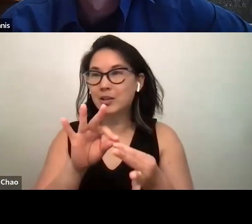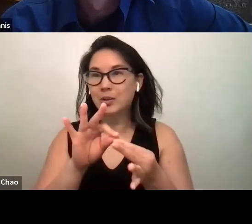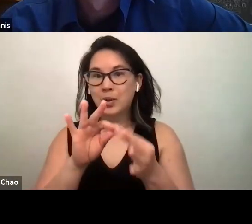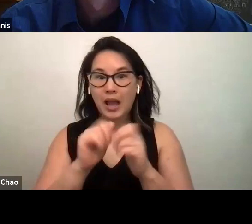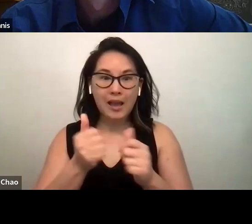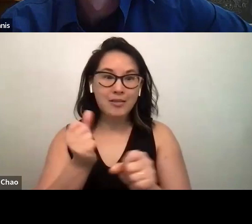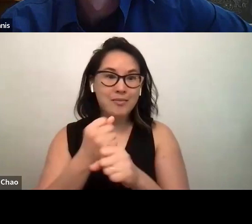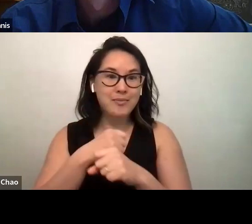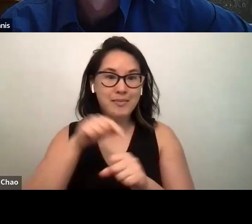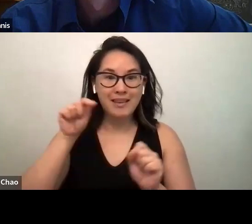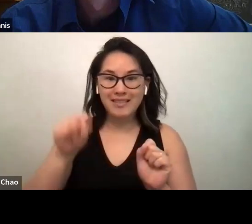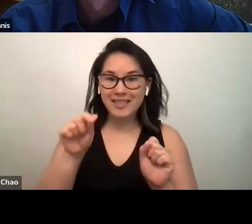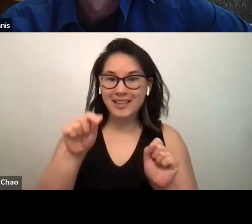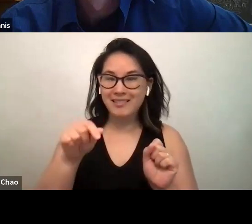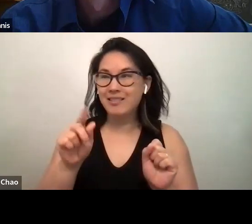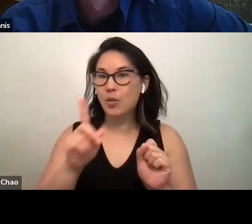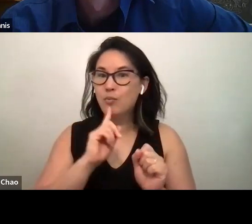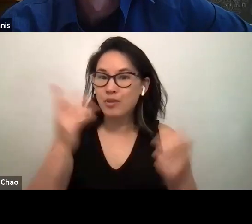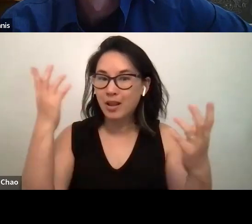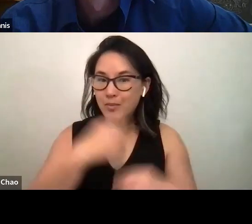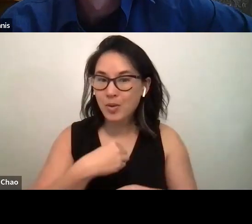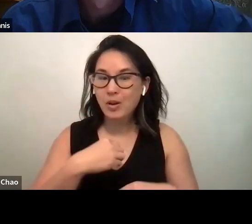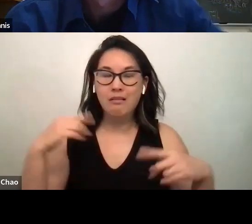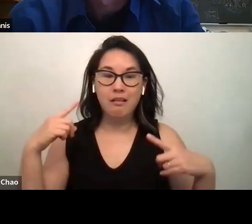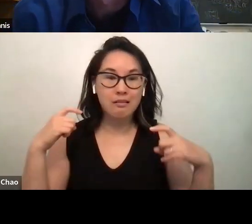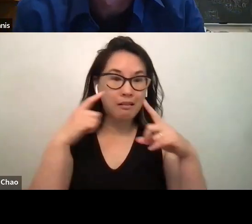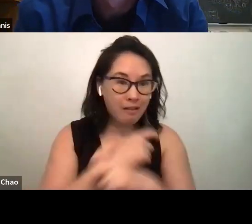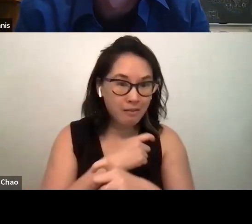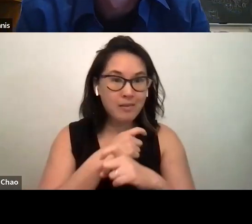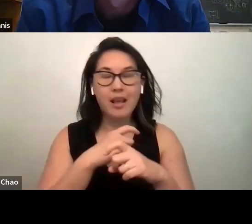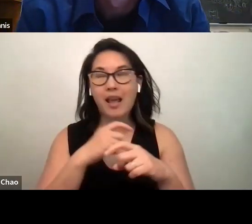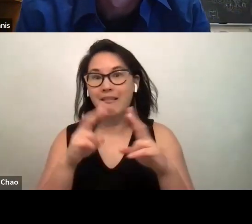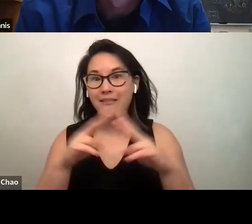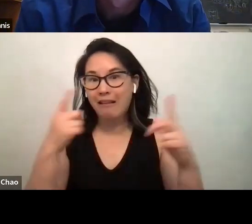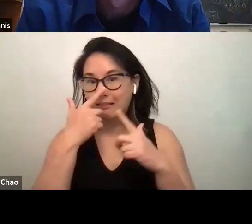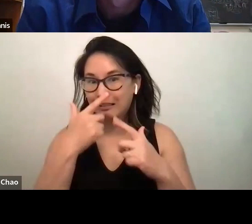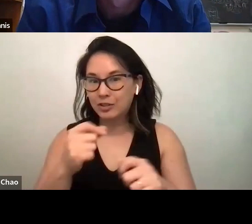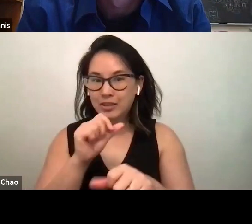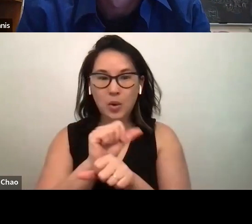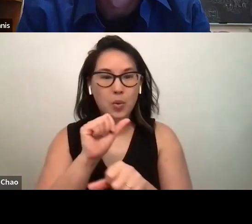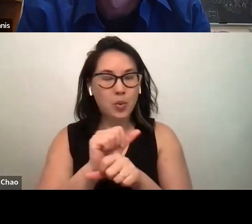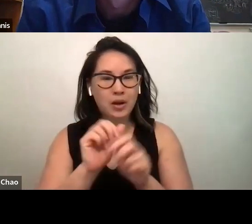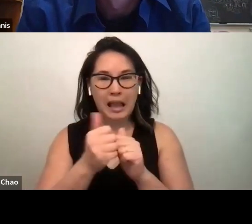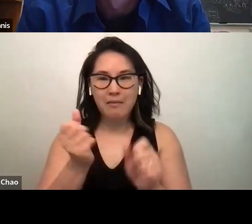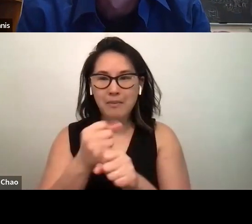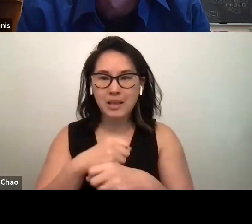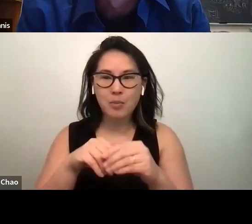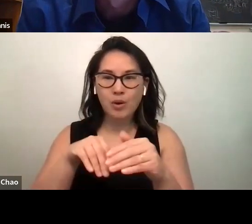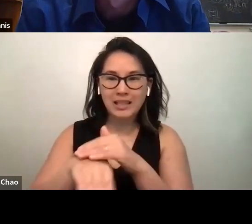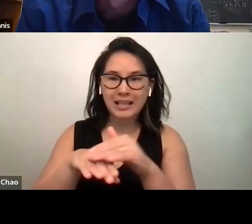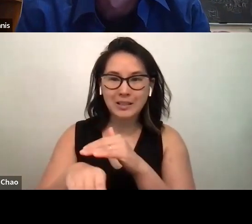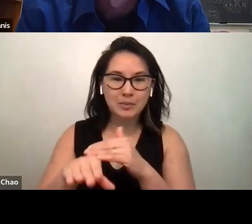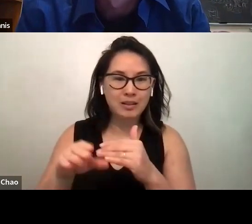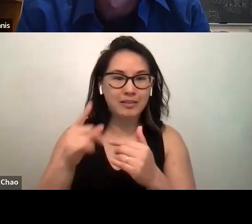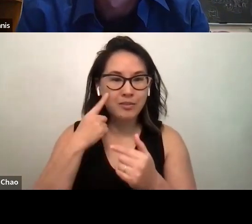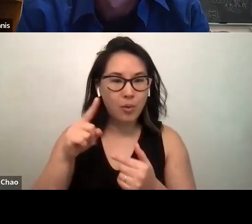make this really beautiful, complicated, and very interesting work more accessible for blind and